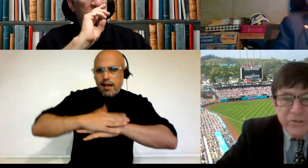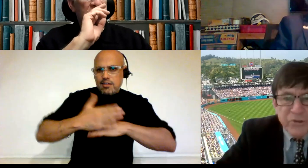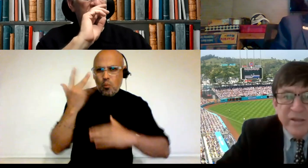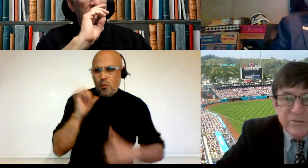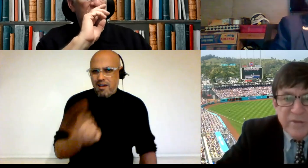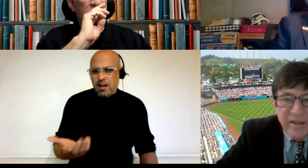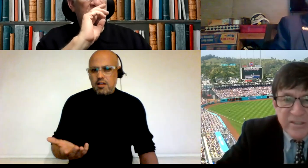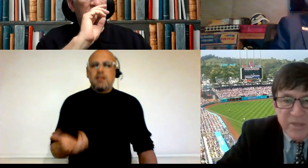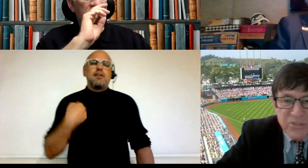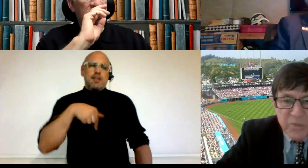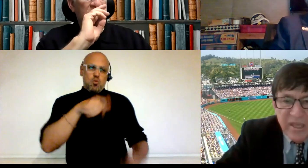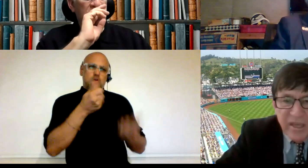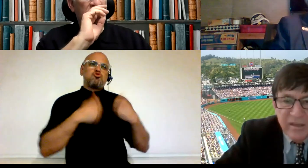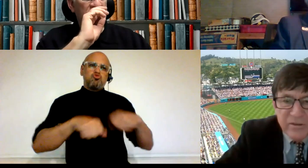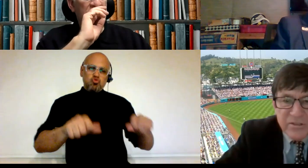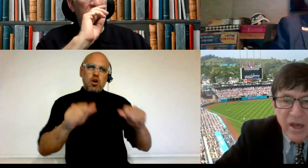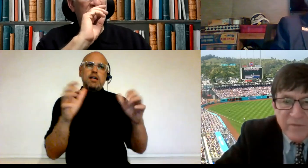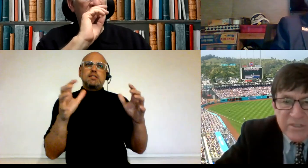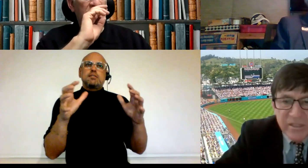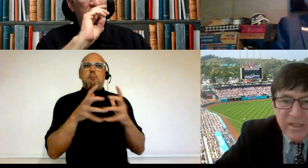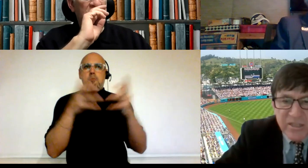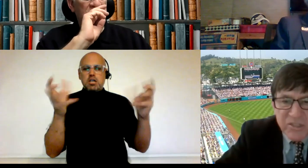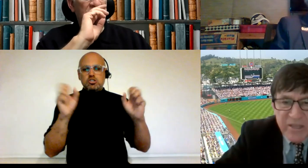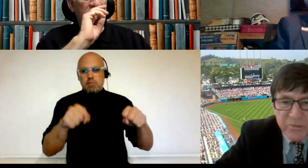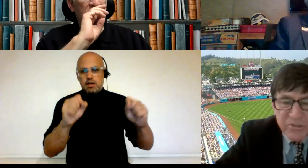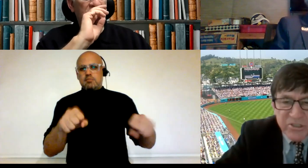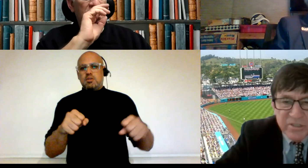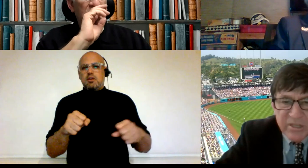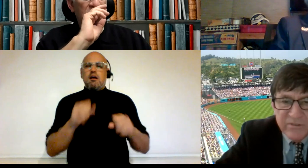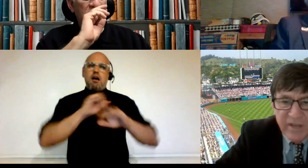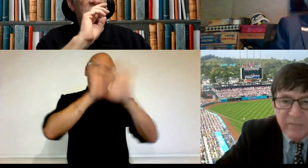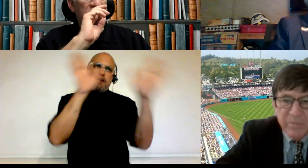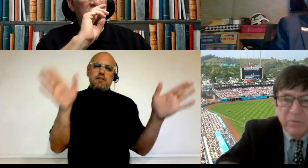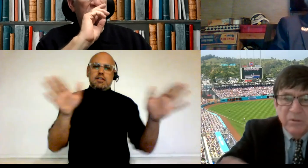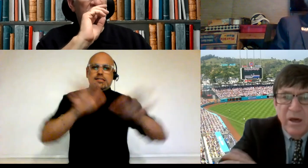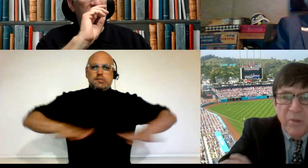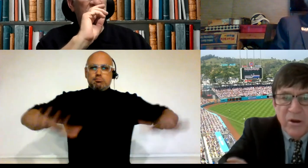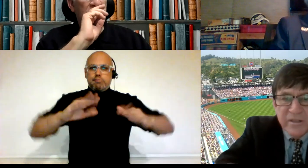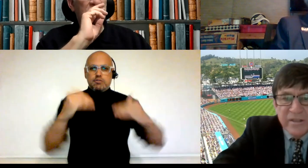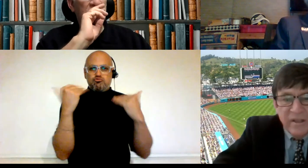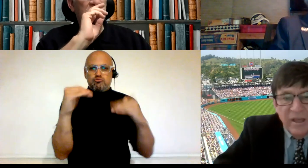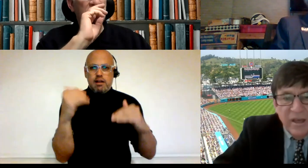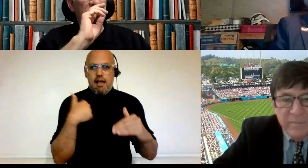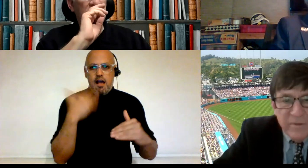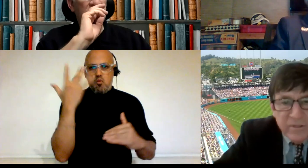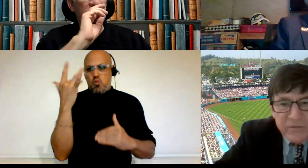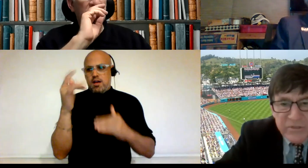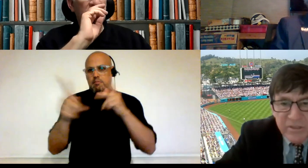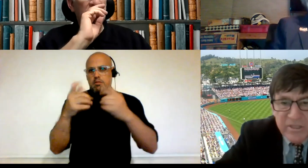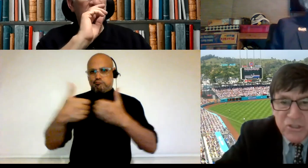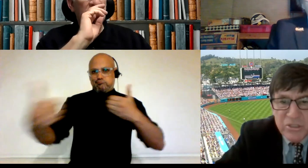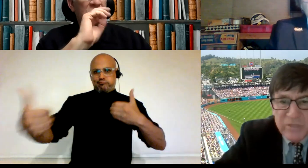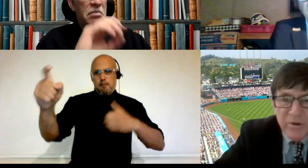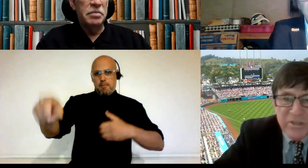We're trying to do that as much as we can. There's obviously a space restriction because you've got to get people apart. There's